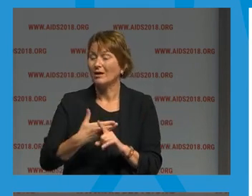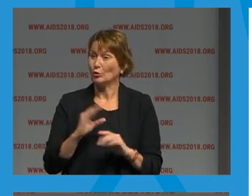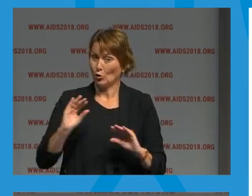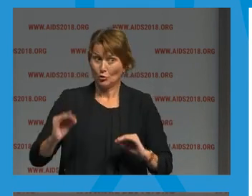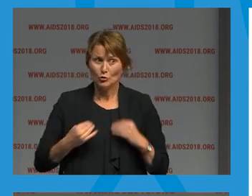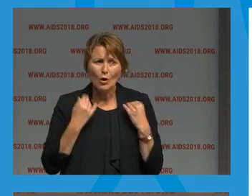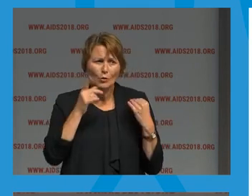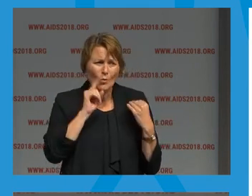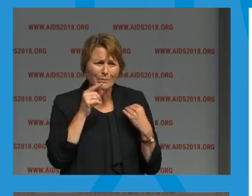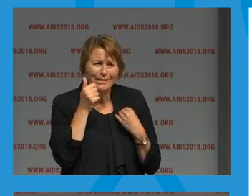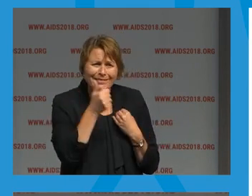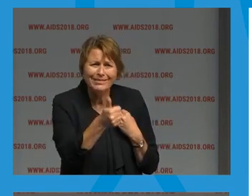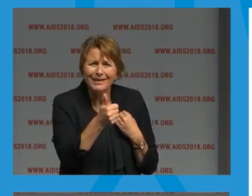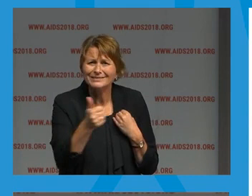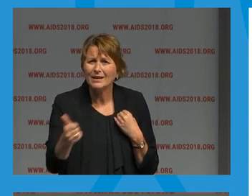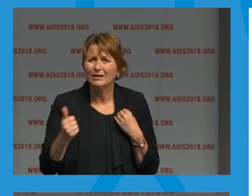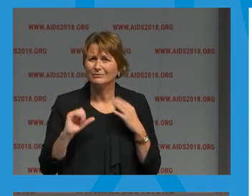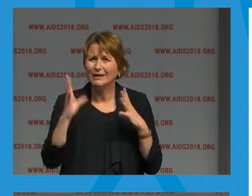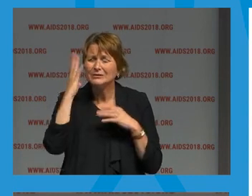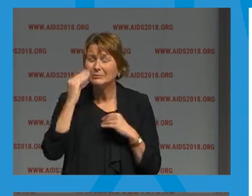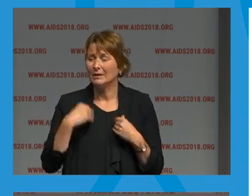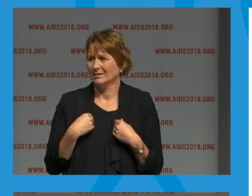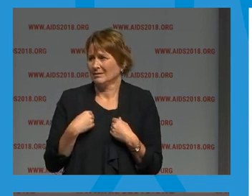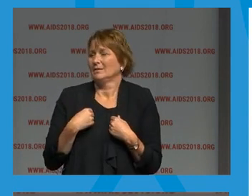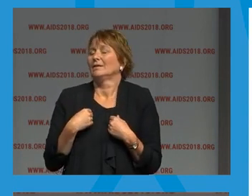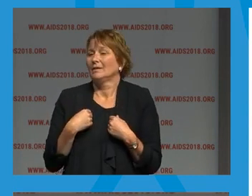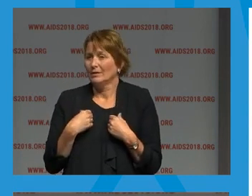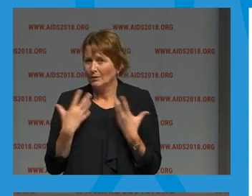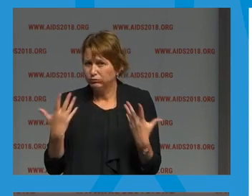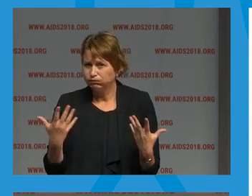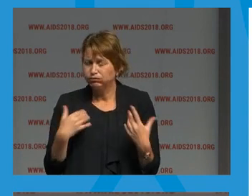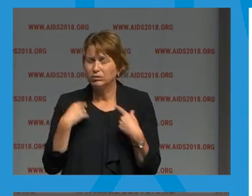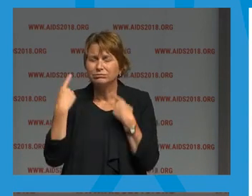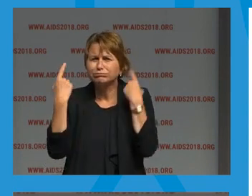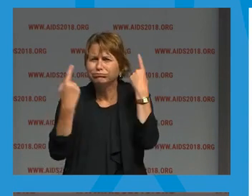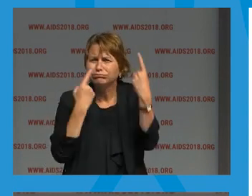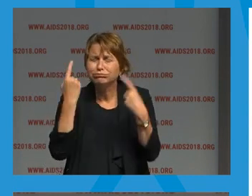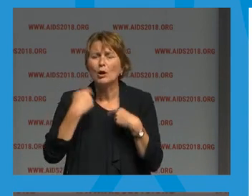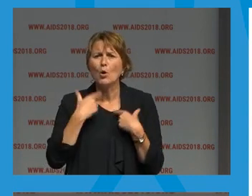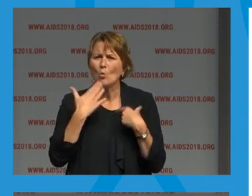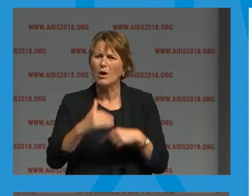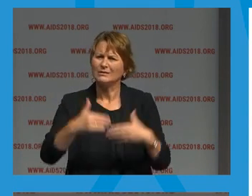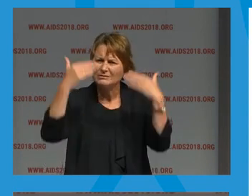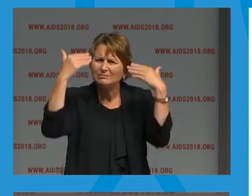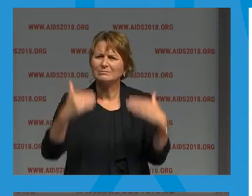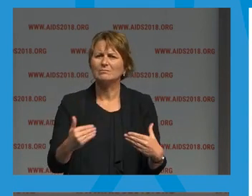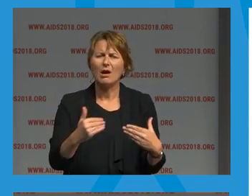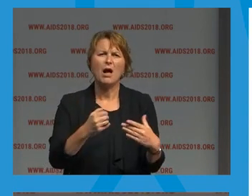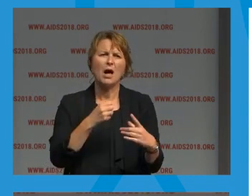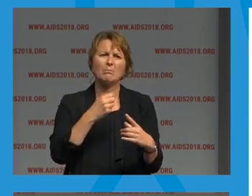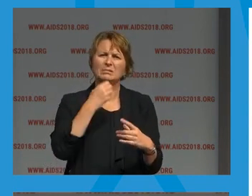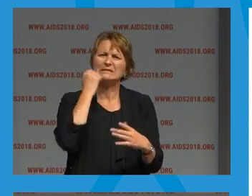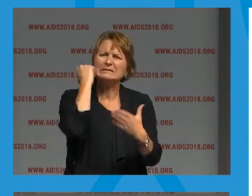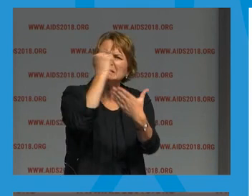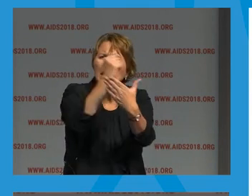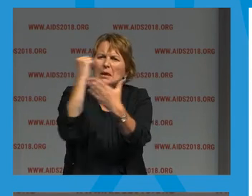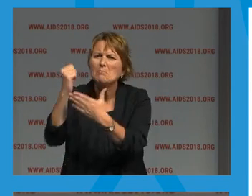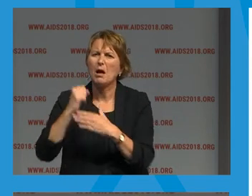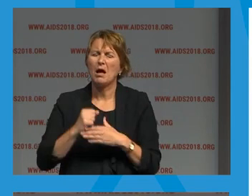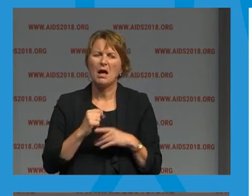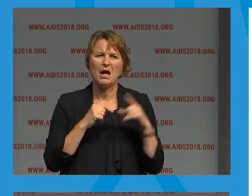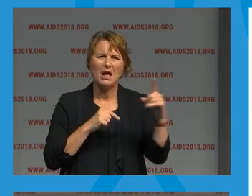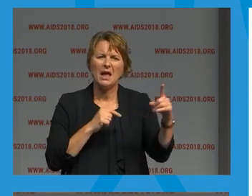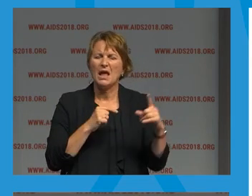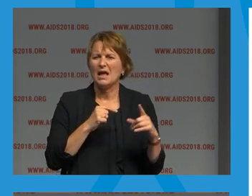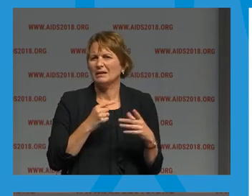women's experience, and I think we have to ask ourselves, just as we're working against stigma and discrimination, what are we doing to change cultural and